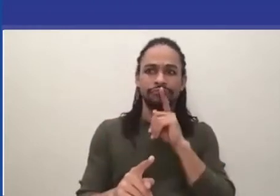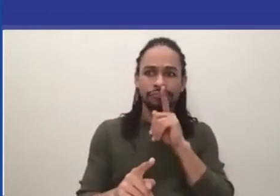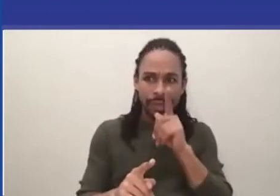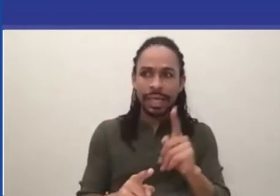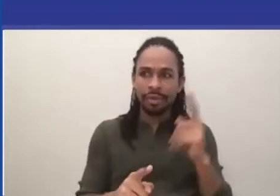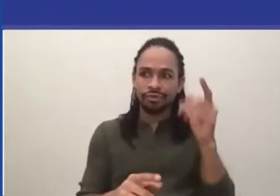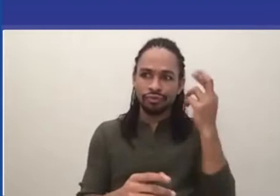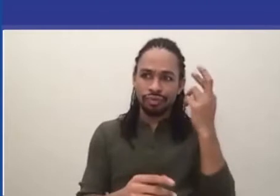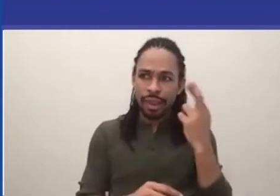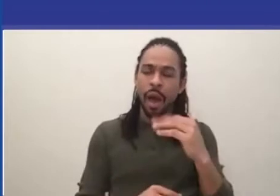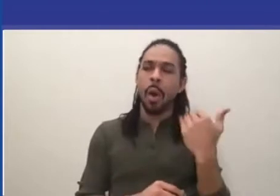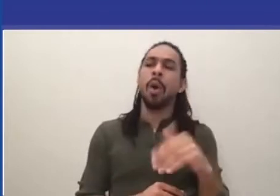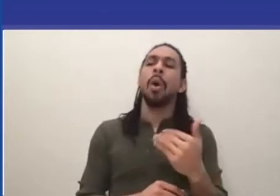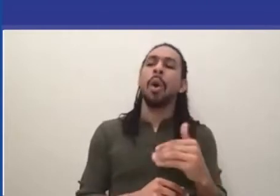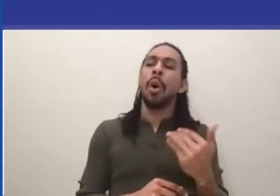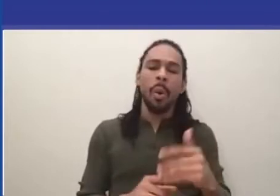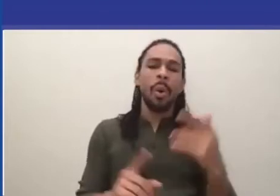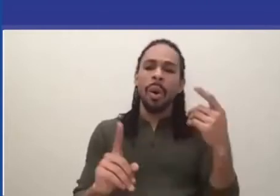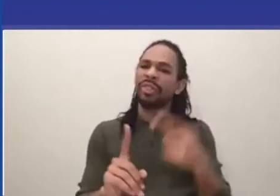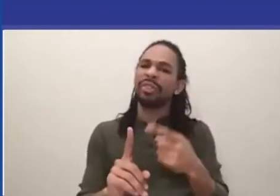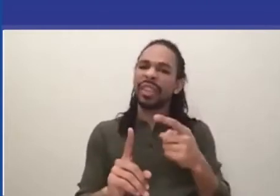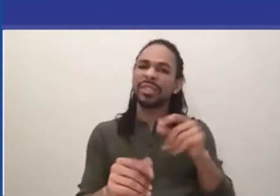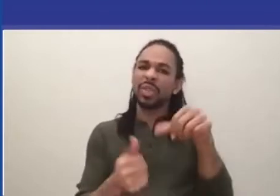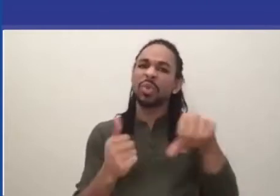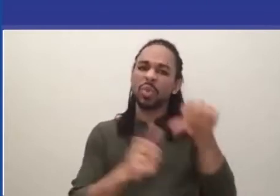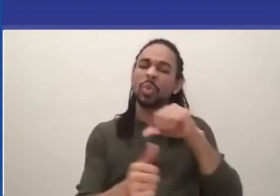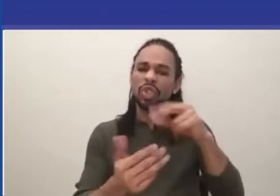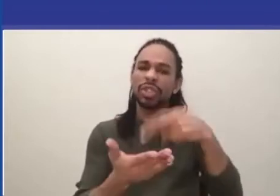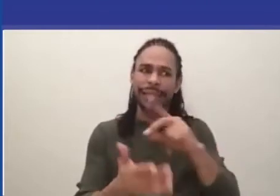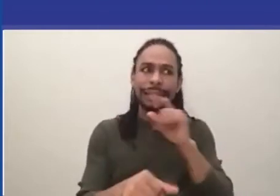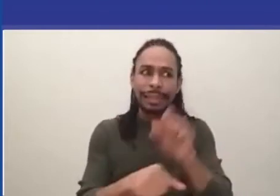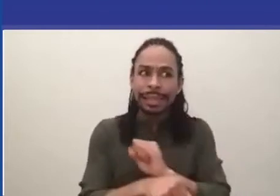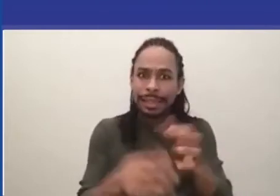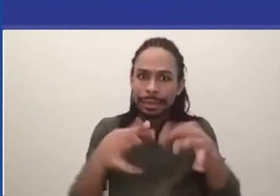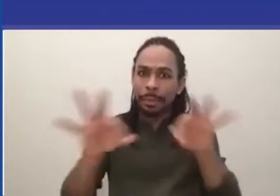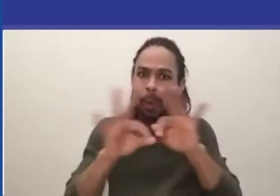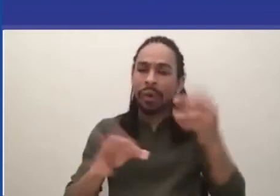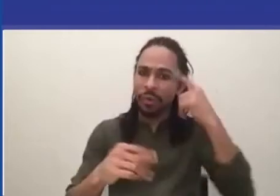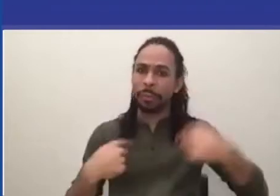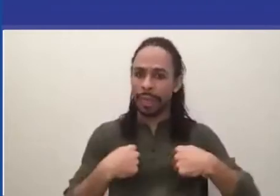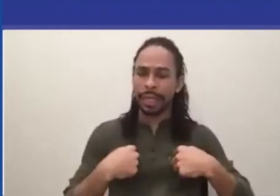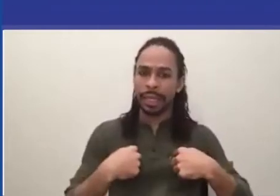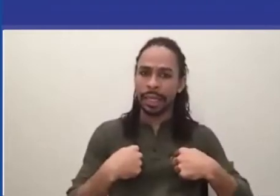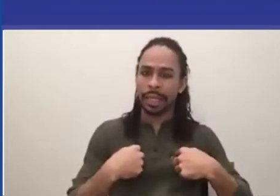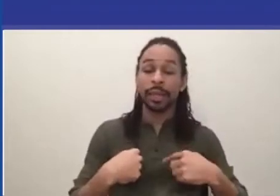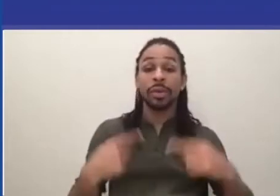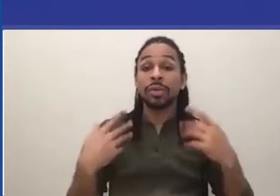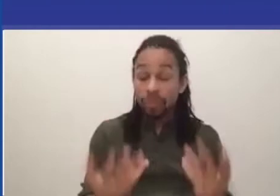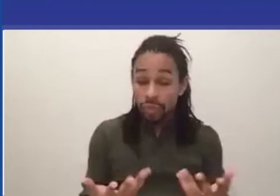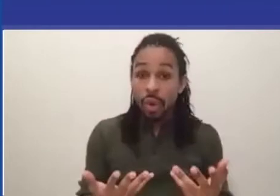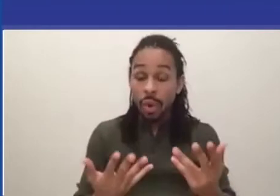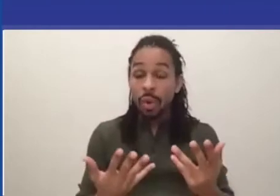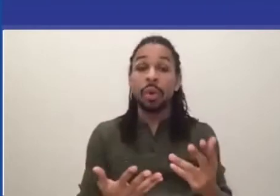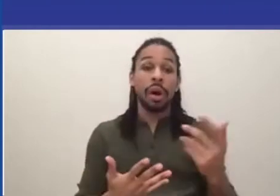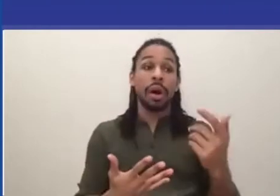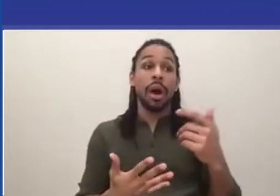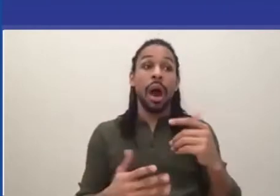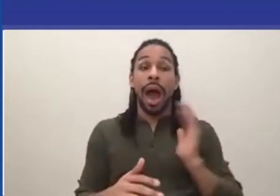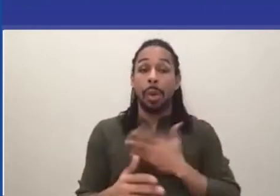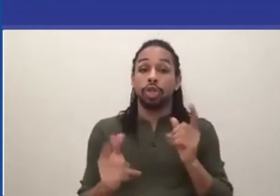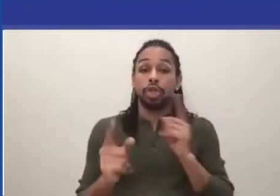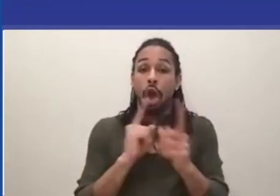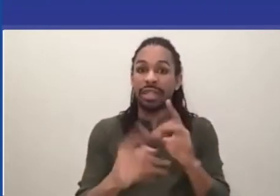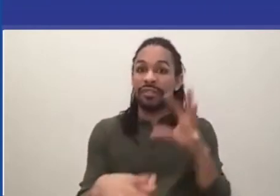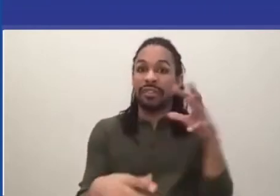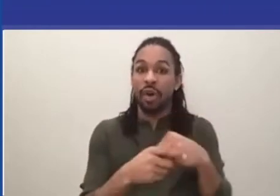our talks have been, I can't wait to start moving again. I can't wait to see you. I can't wait